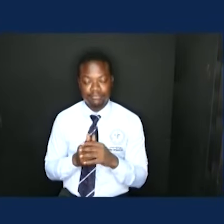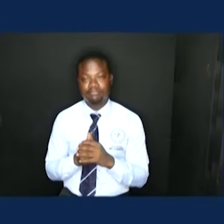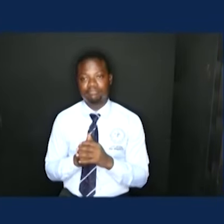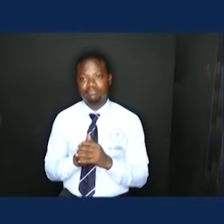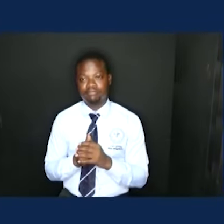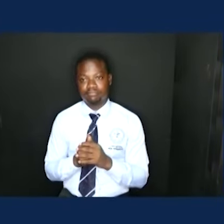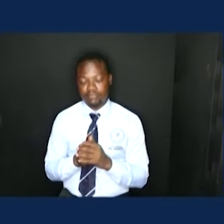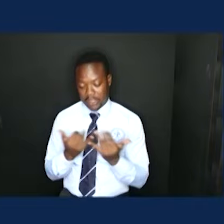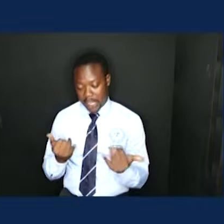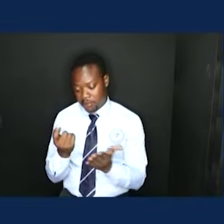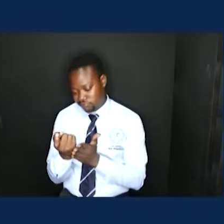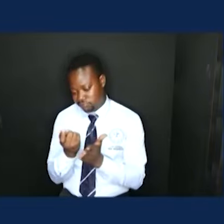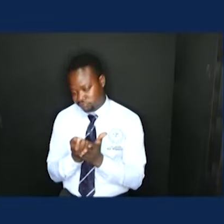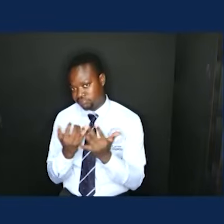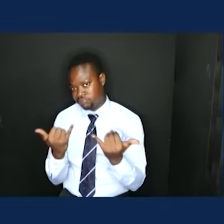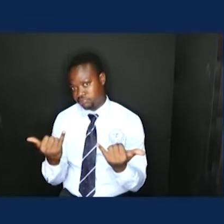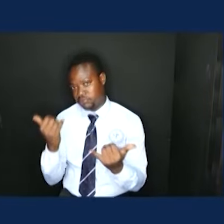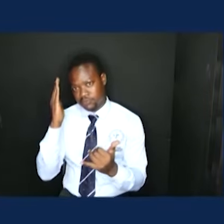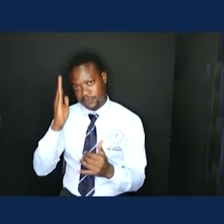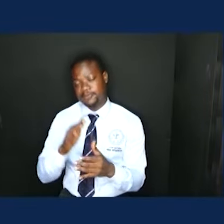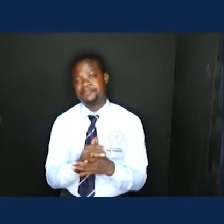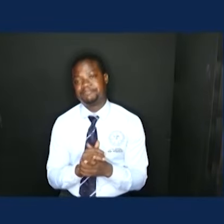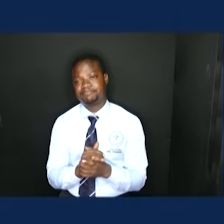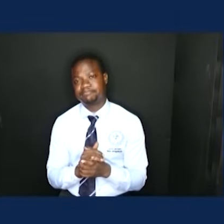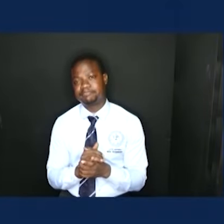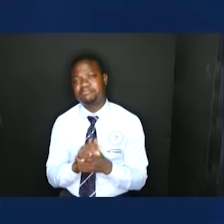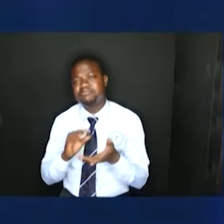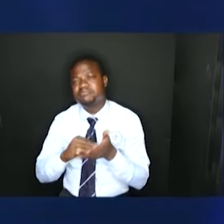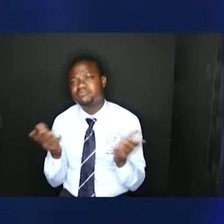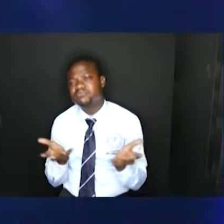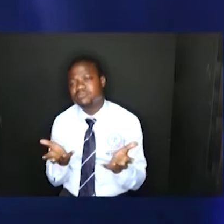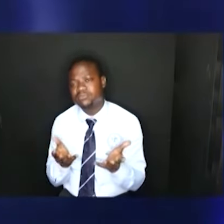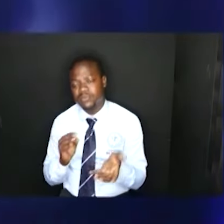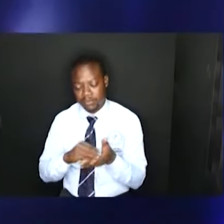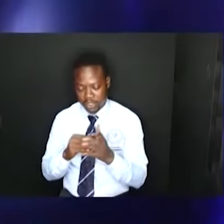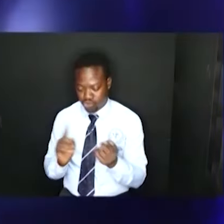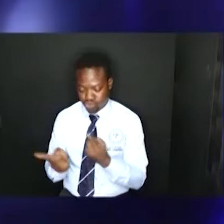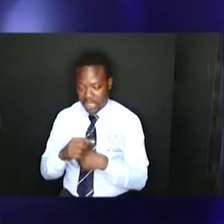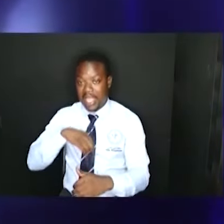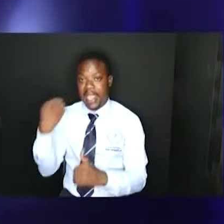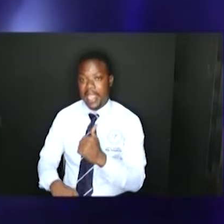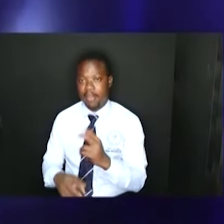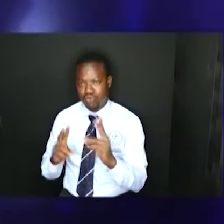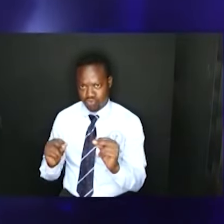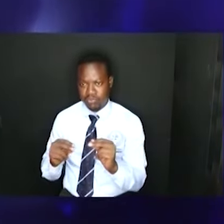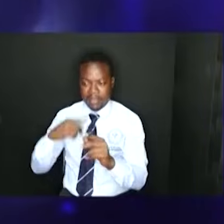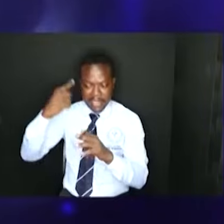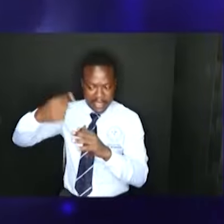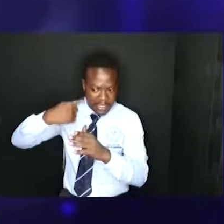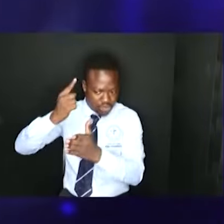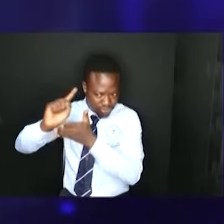will begin discussing it. So what that means is that we are not going to end it today.